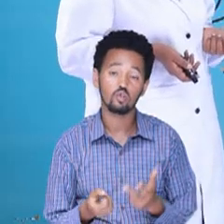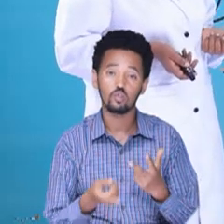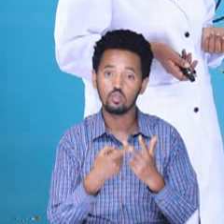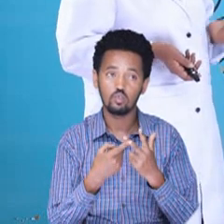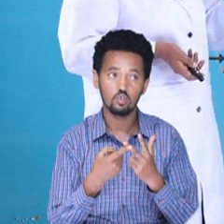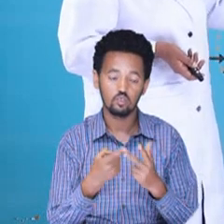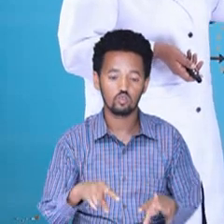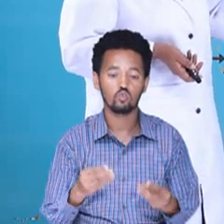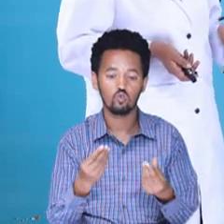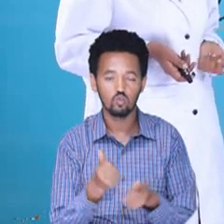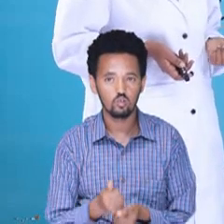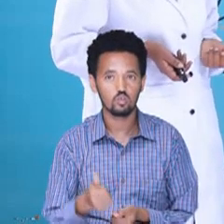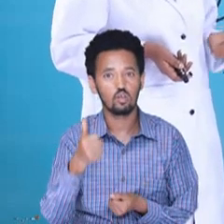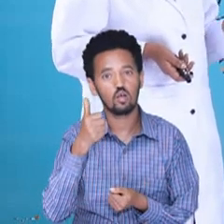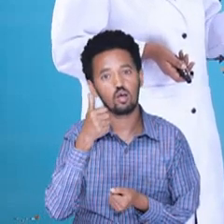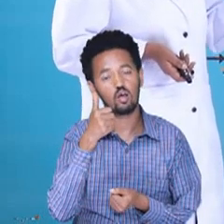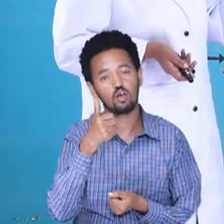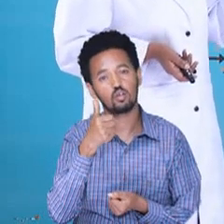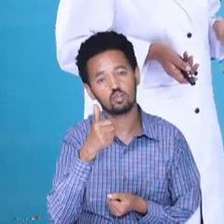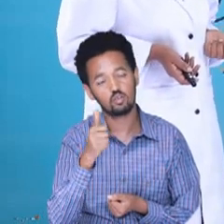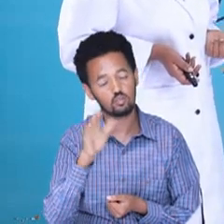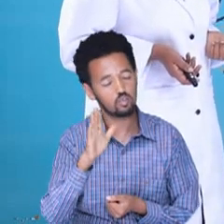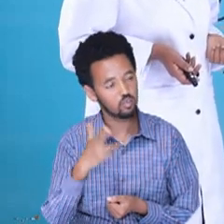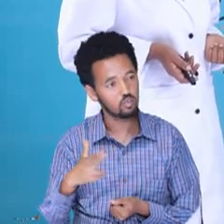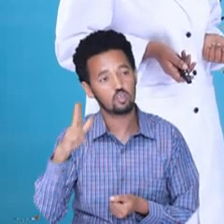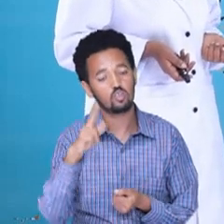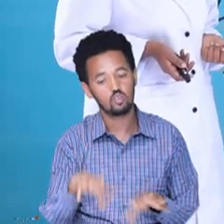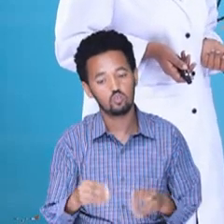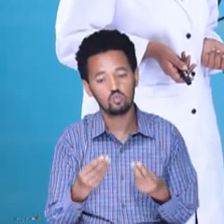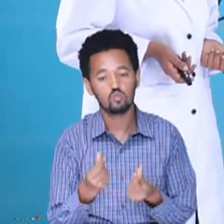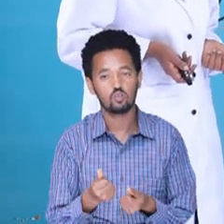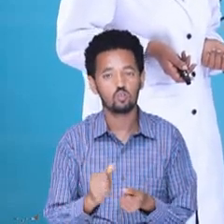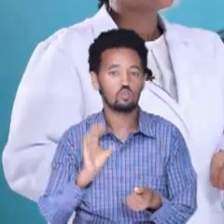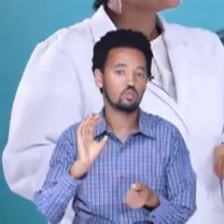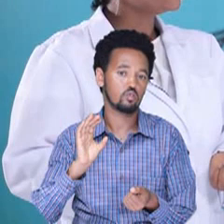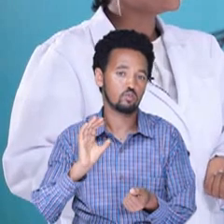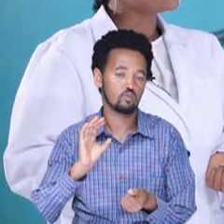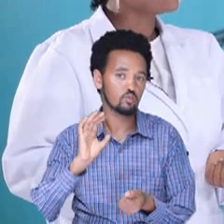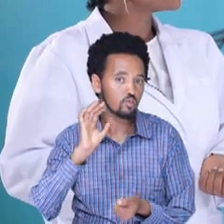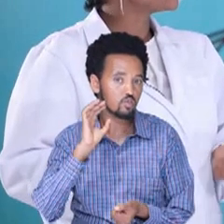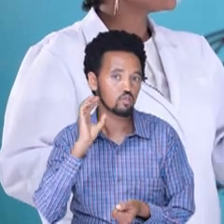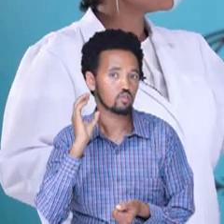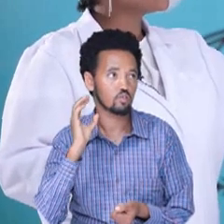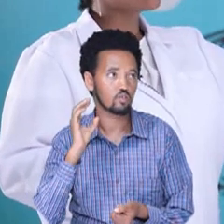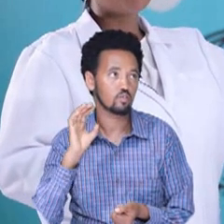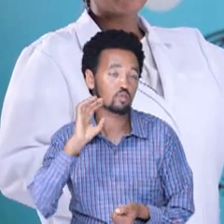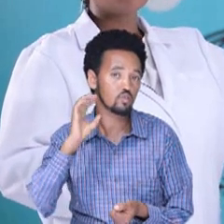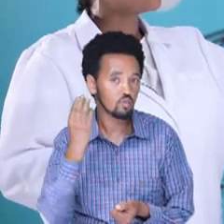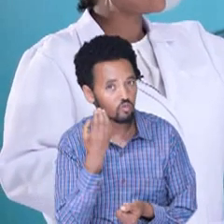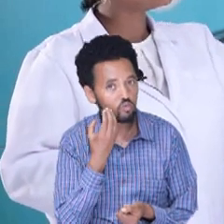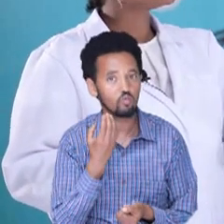of soil is agri soils. These are soils that develop in hilly areas within